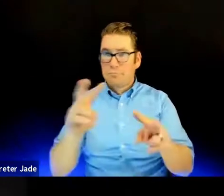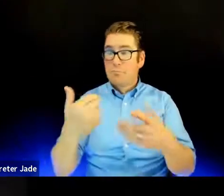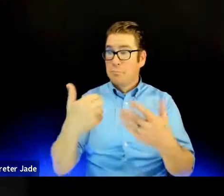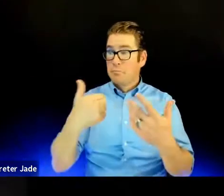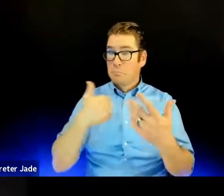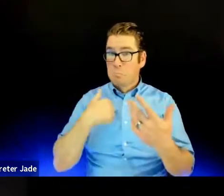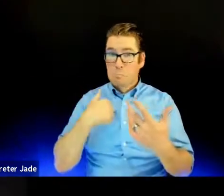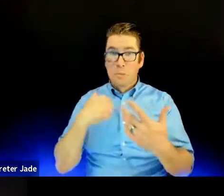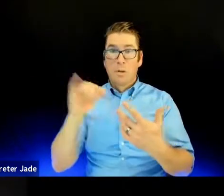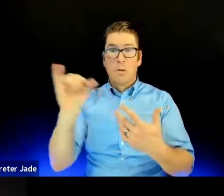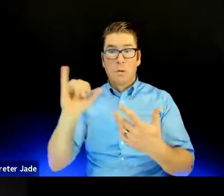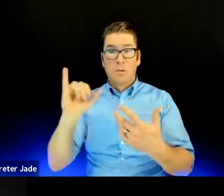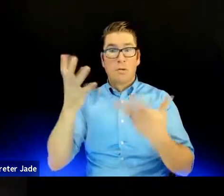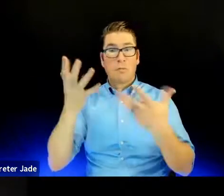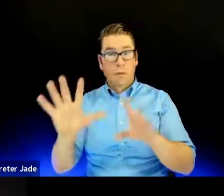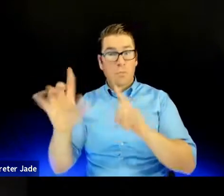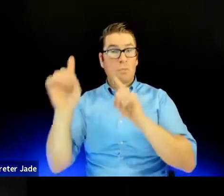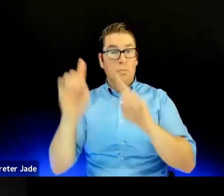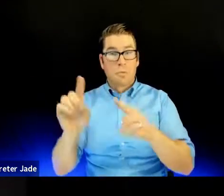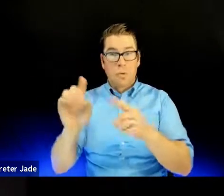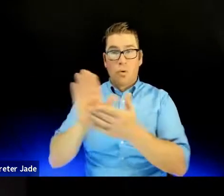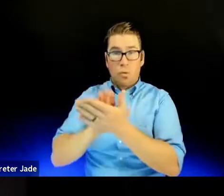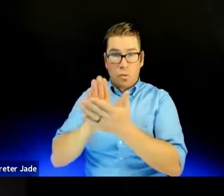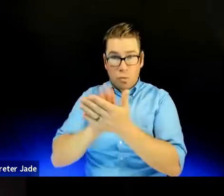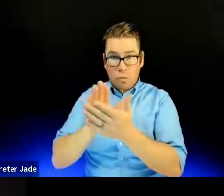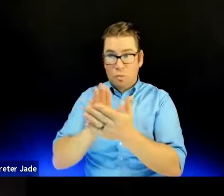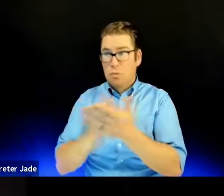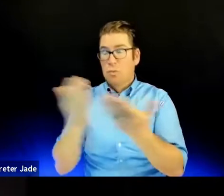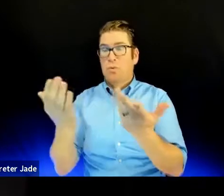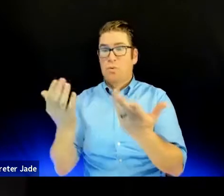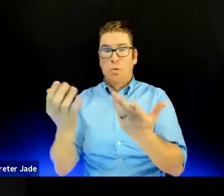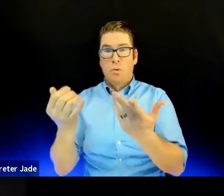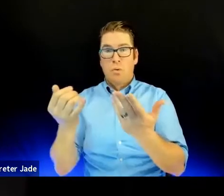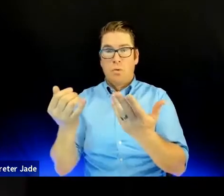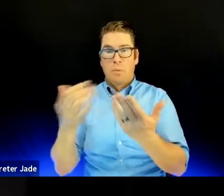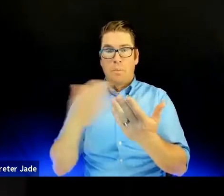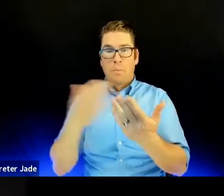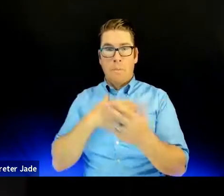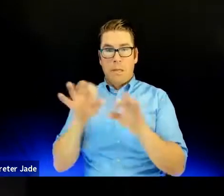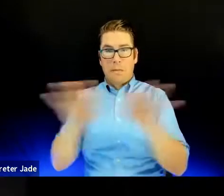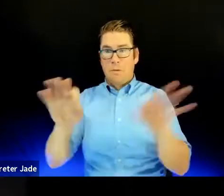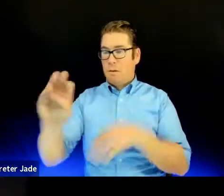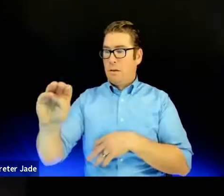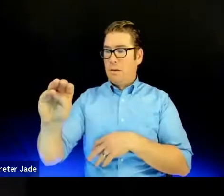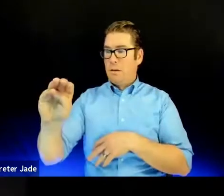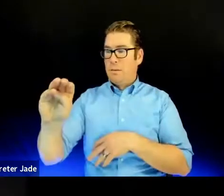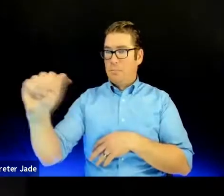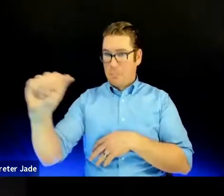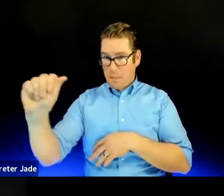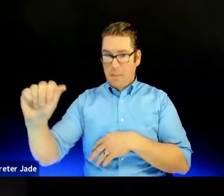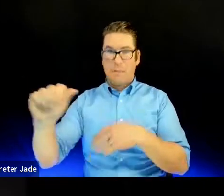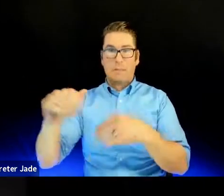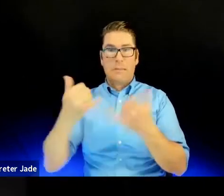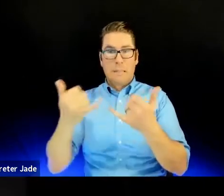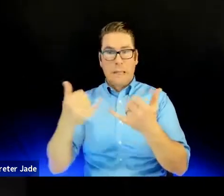the schoolwork for my doctorate. I just got to finish the thesis. So that, and what happened was I got a back